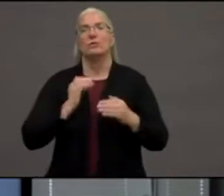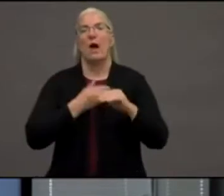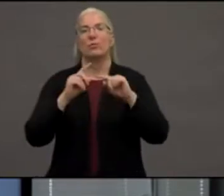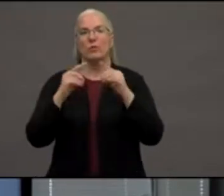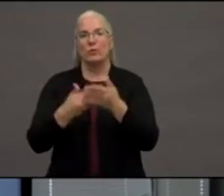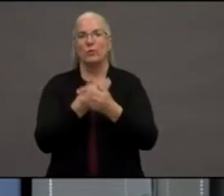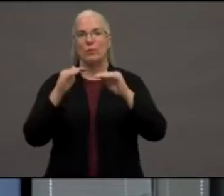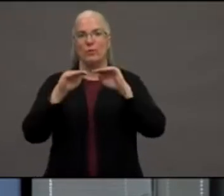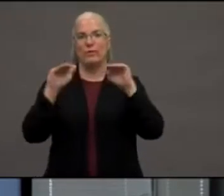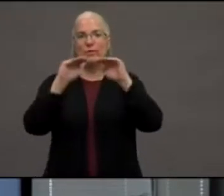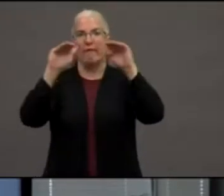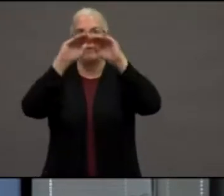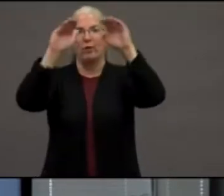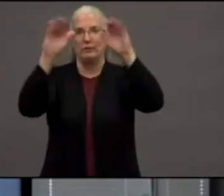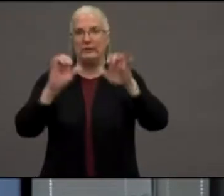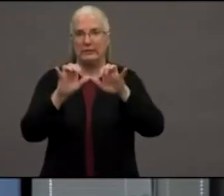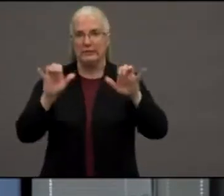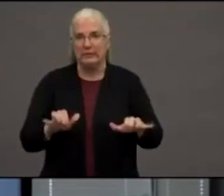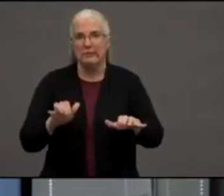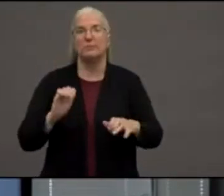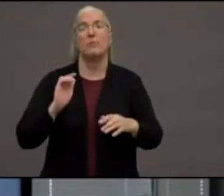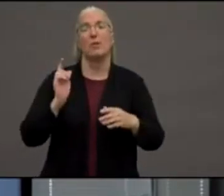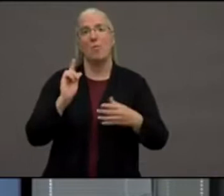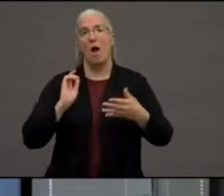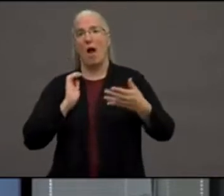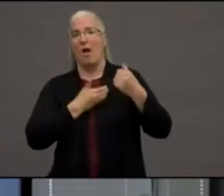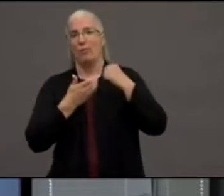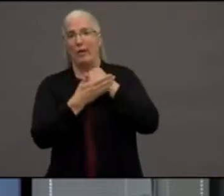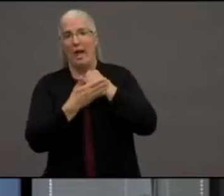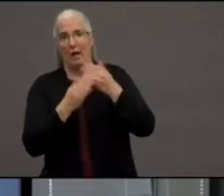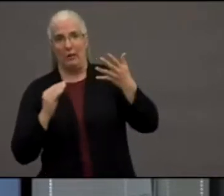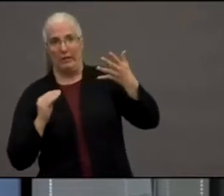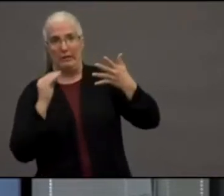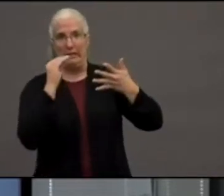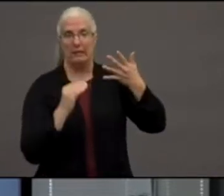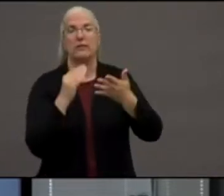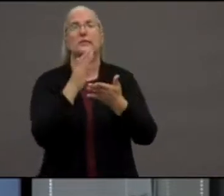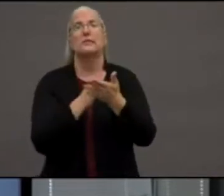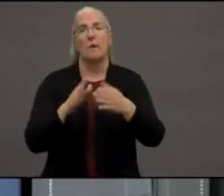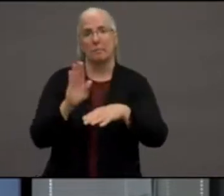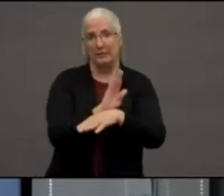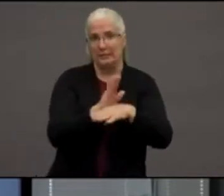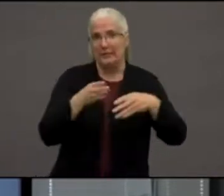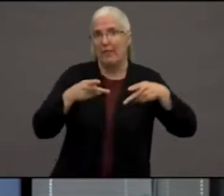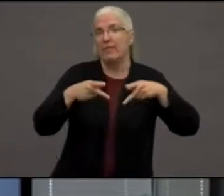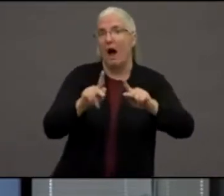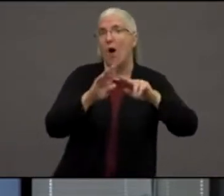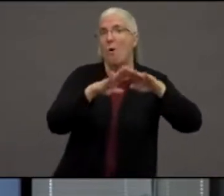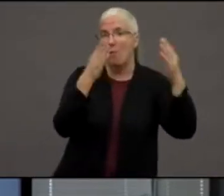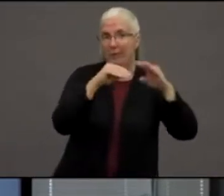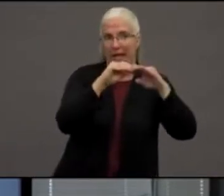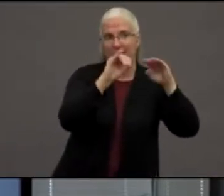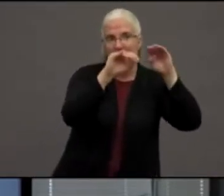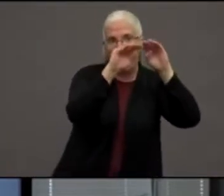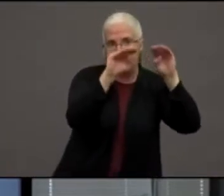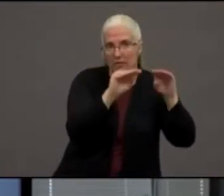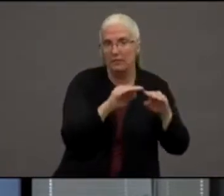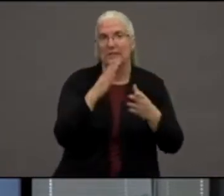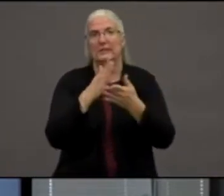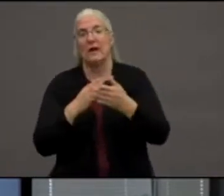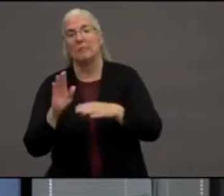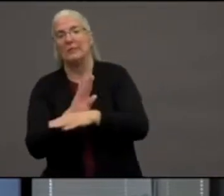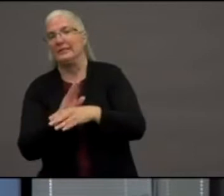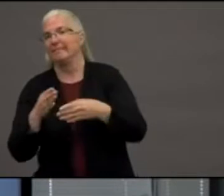tier systems, which allow for some businesses to reopen, and of course some cannot reopen at this time.